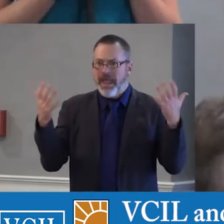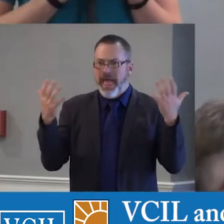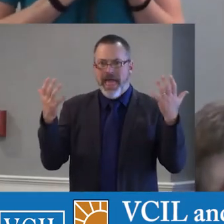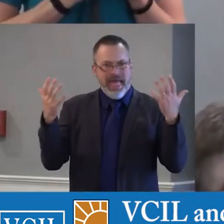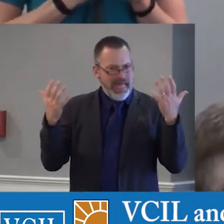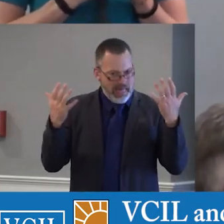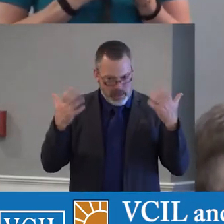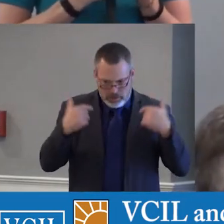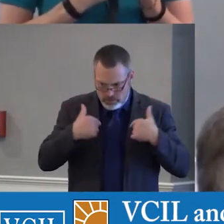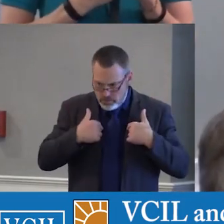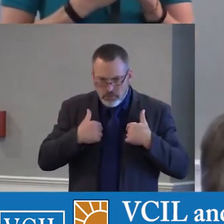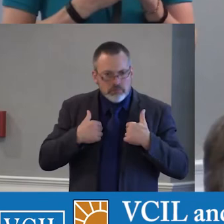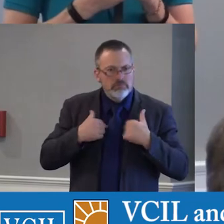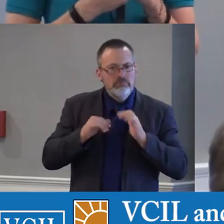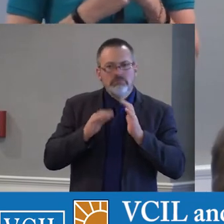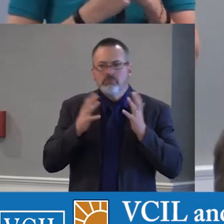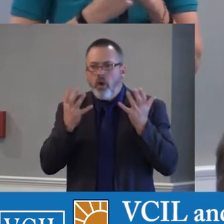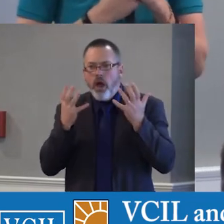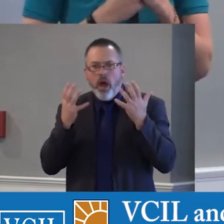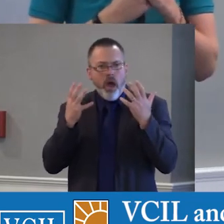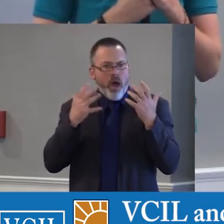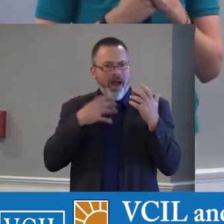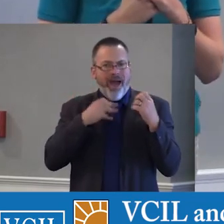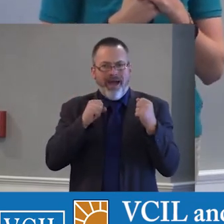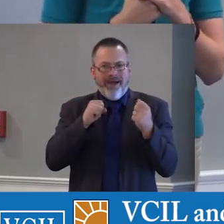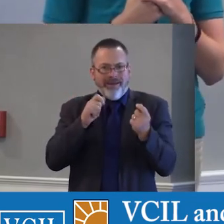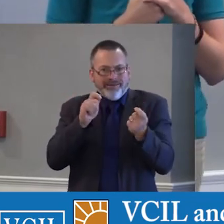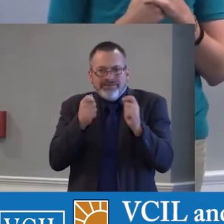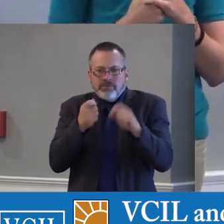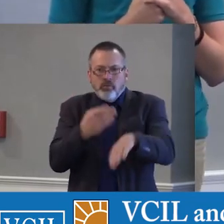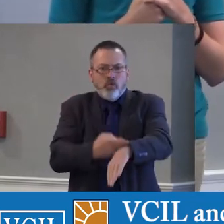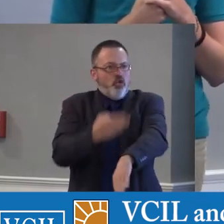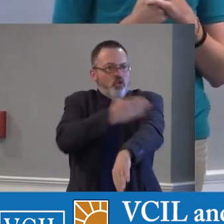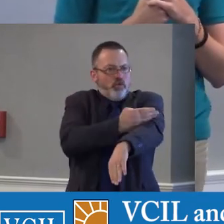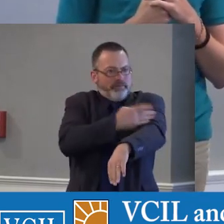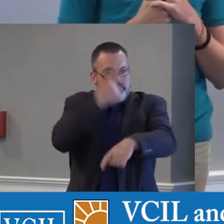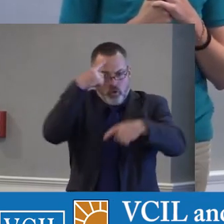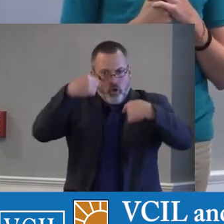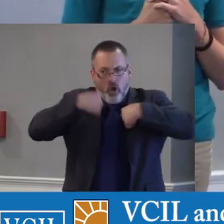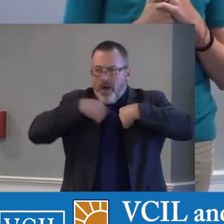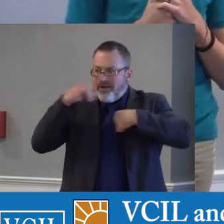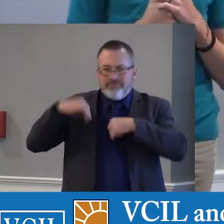loss and how to improve his self-advocacy and confidence skills.